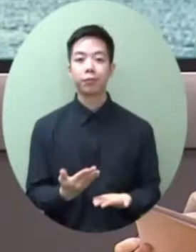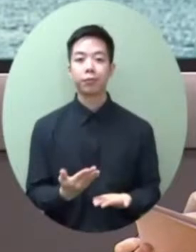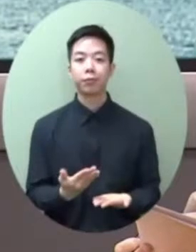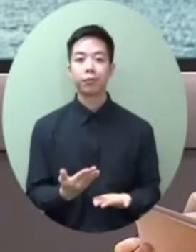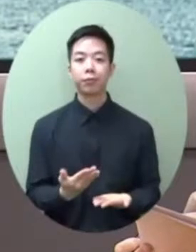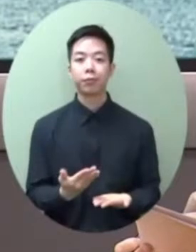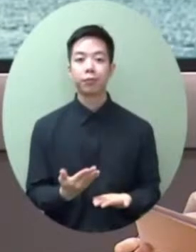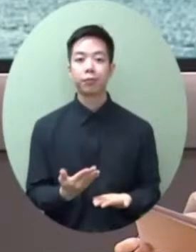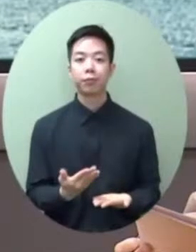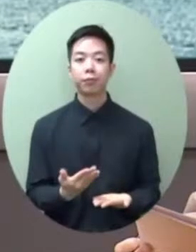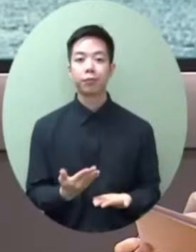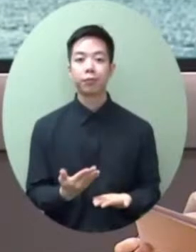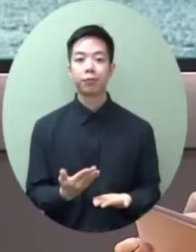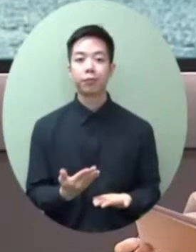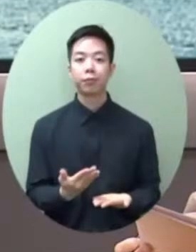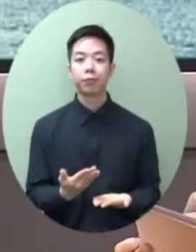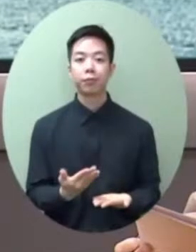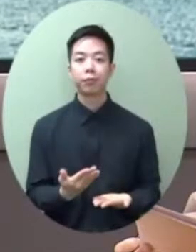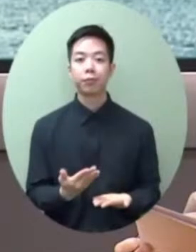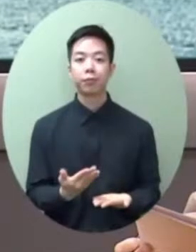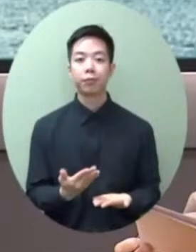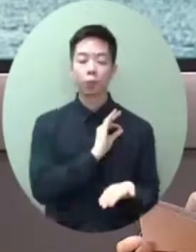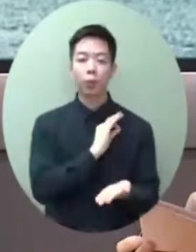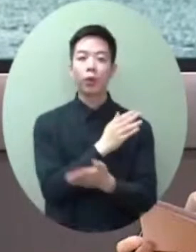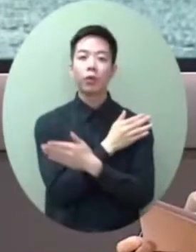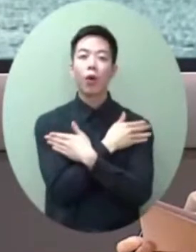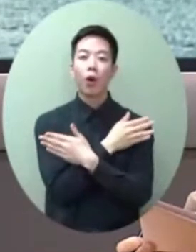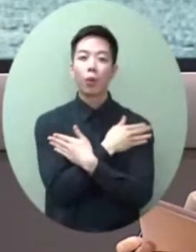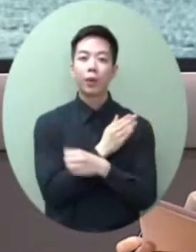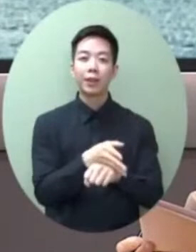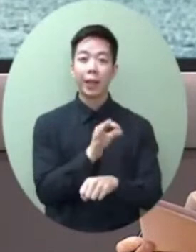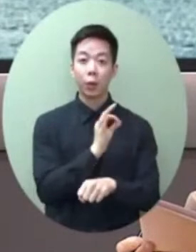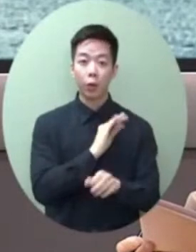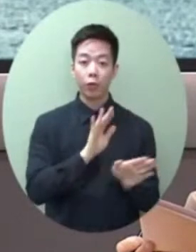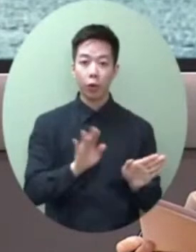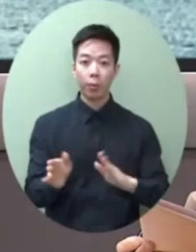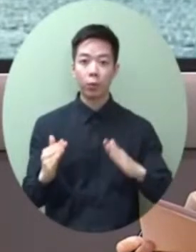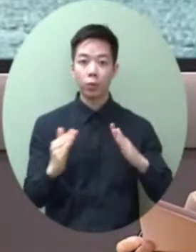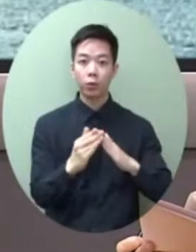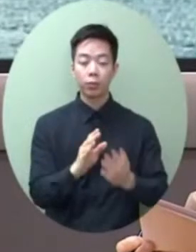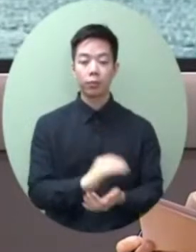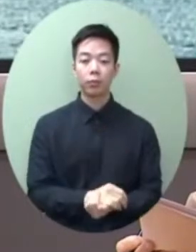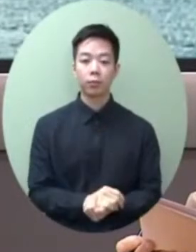We'll investigate. For the Baptist Oi Kwan Social Services,